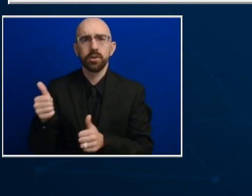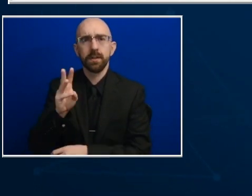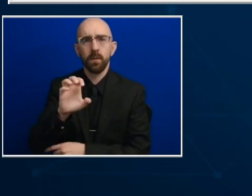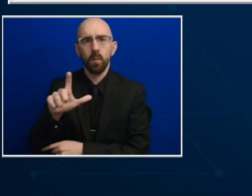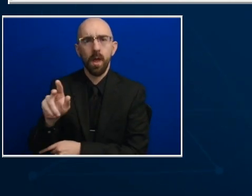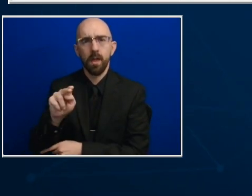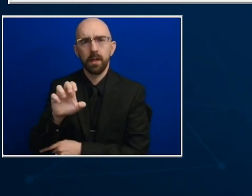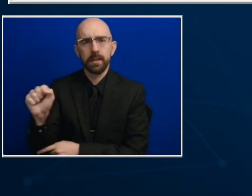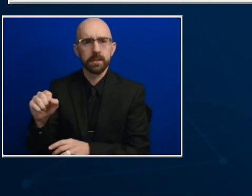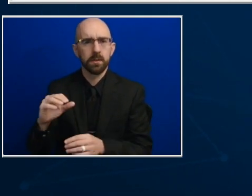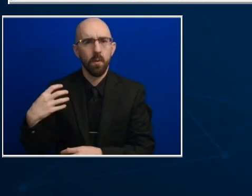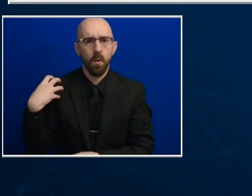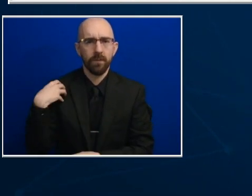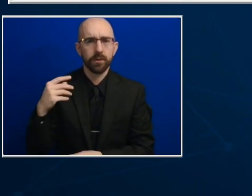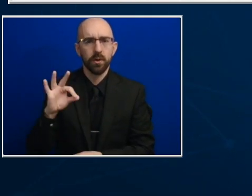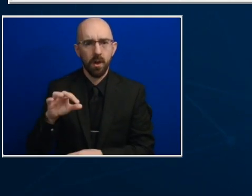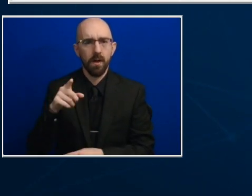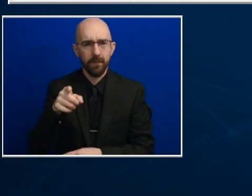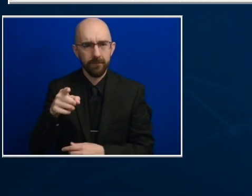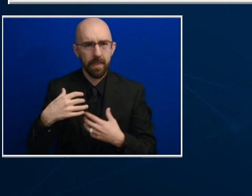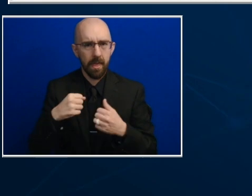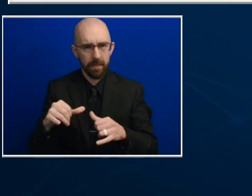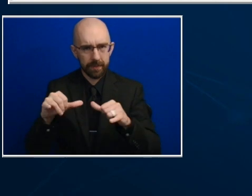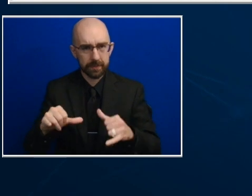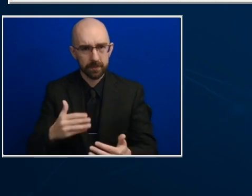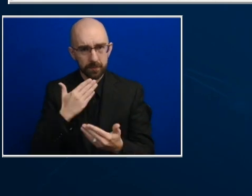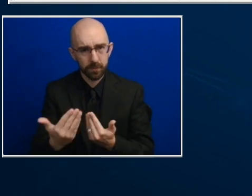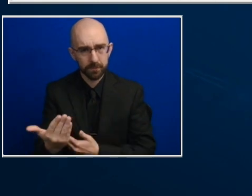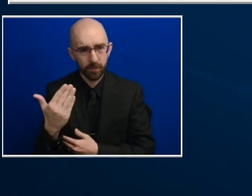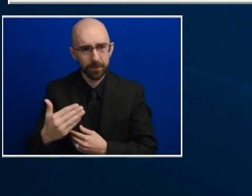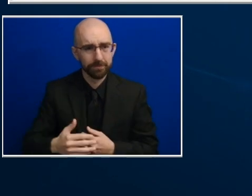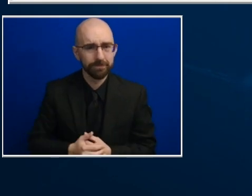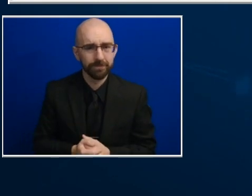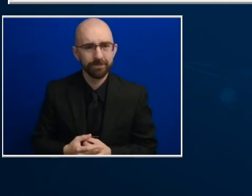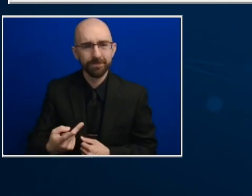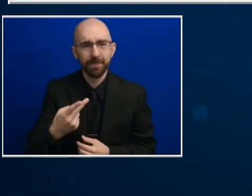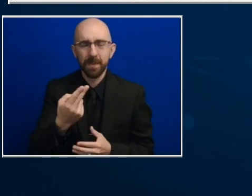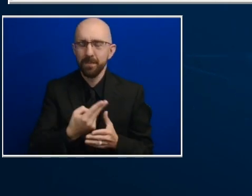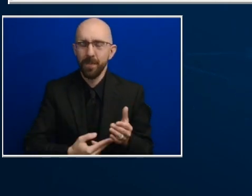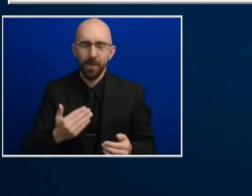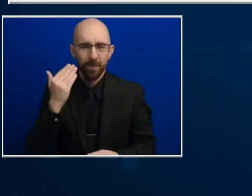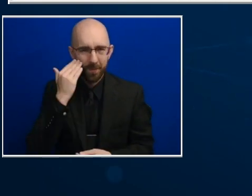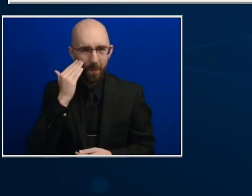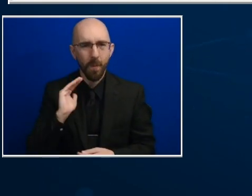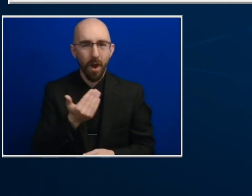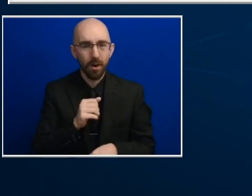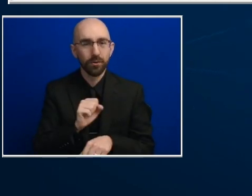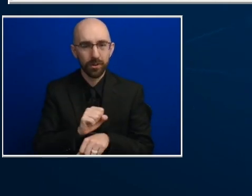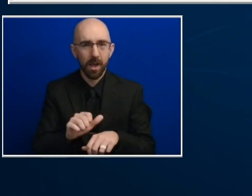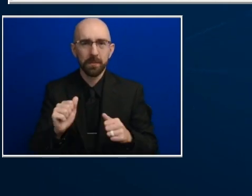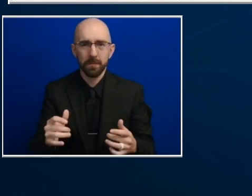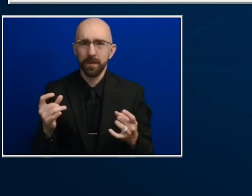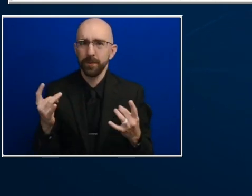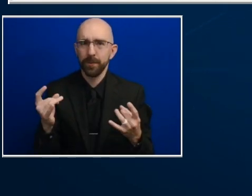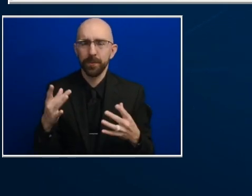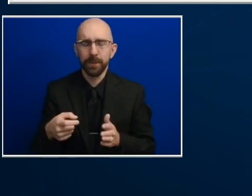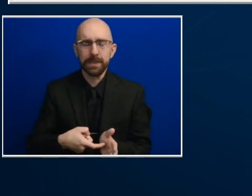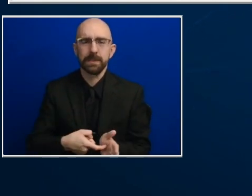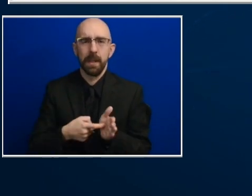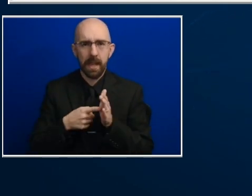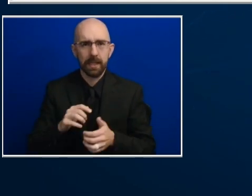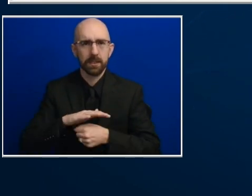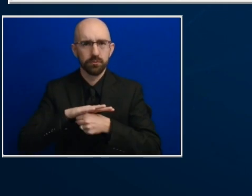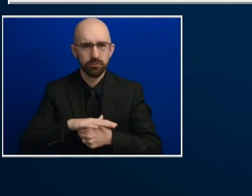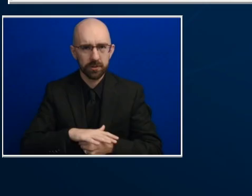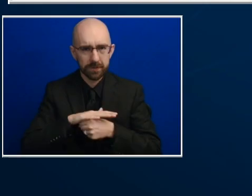of the health system. Good morning. You and I both know that our jobs can be extremely demanding, stressful, and at